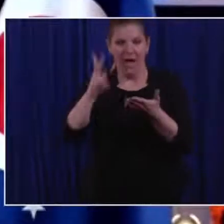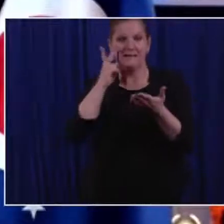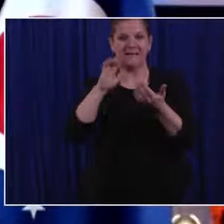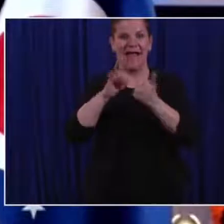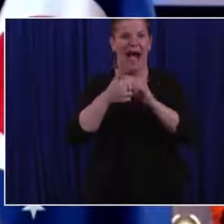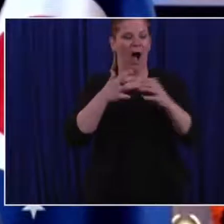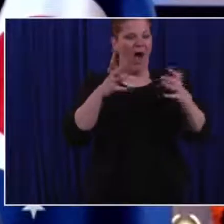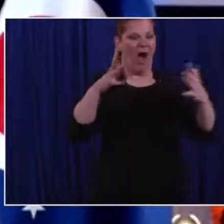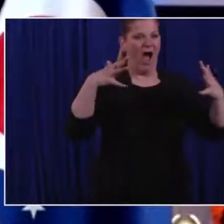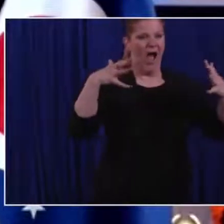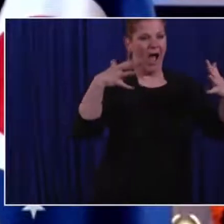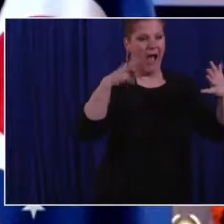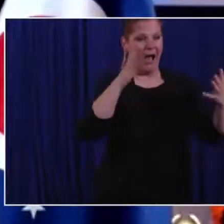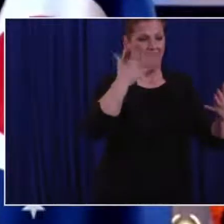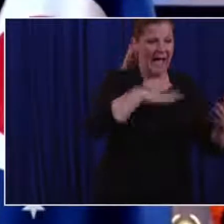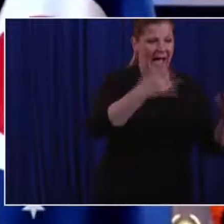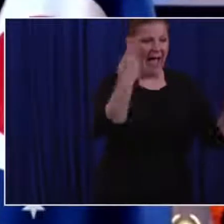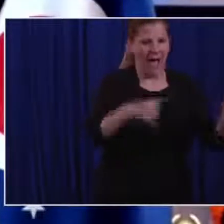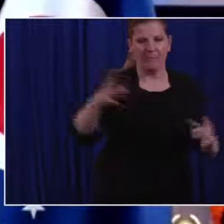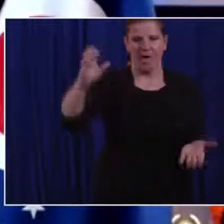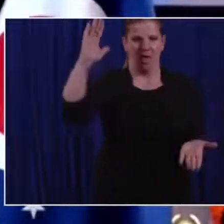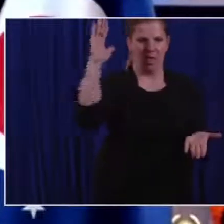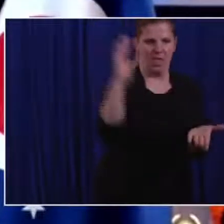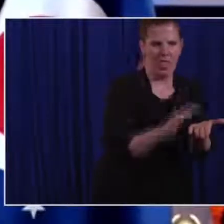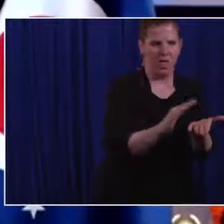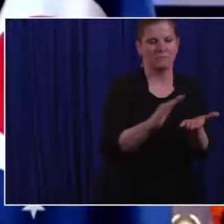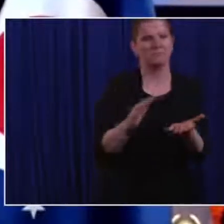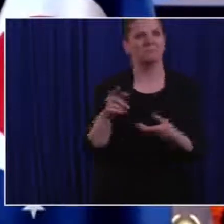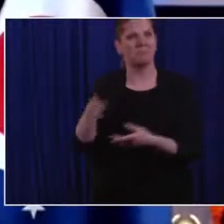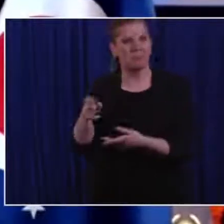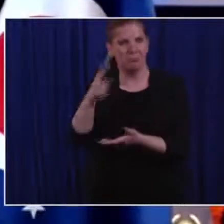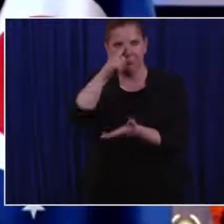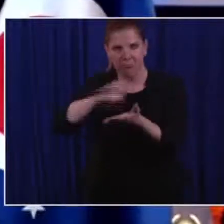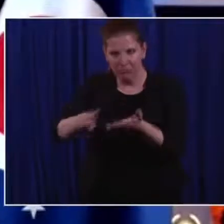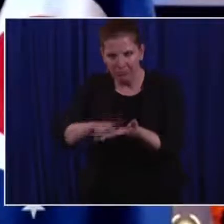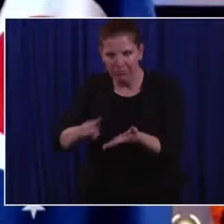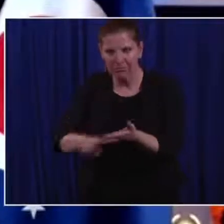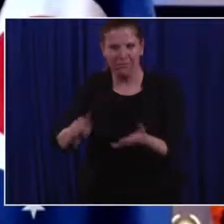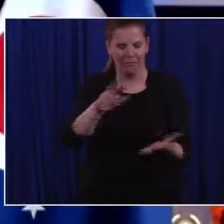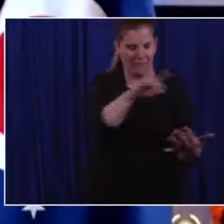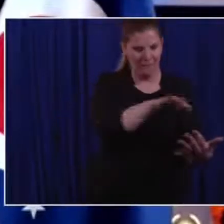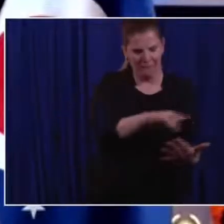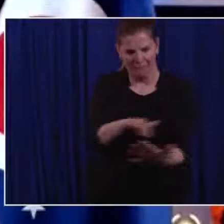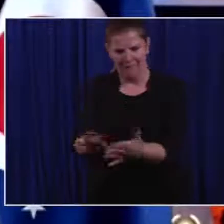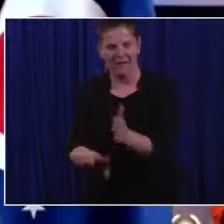this at Rickenbacker is just another important step to making Ohio